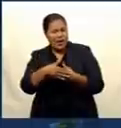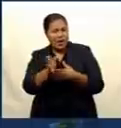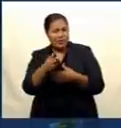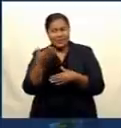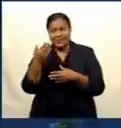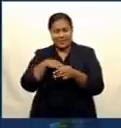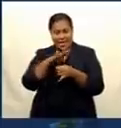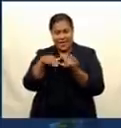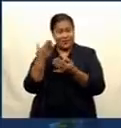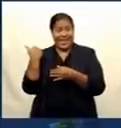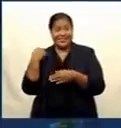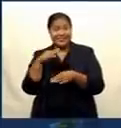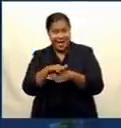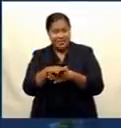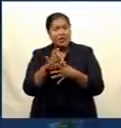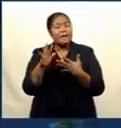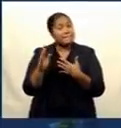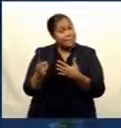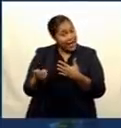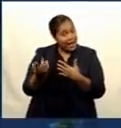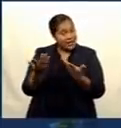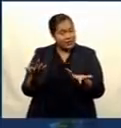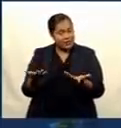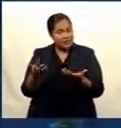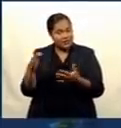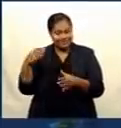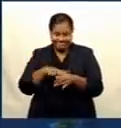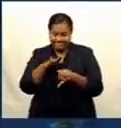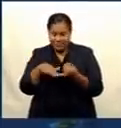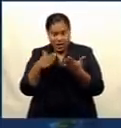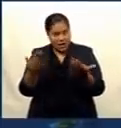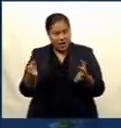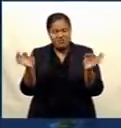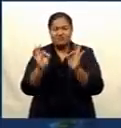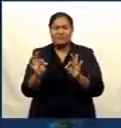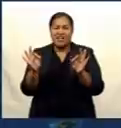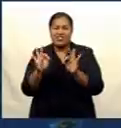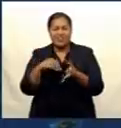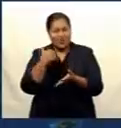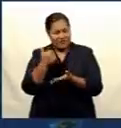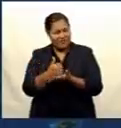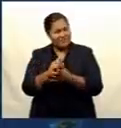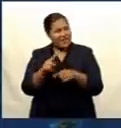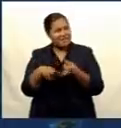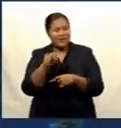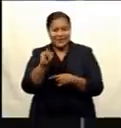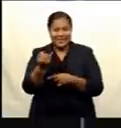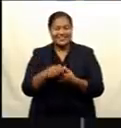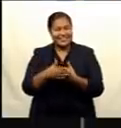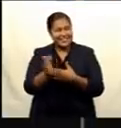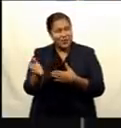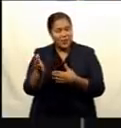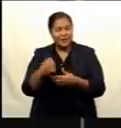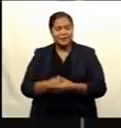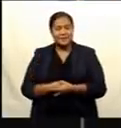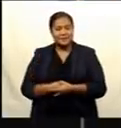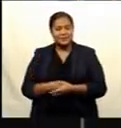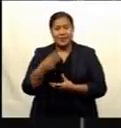of last month, but unfortunately, till date, there's no confirmation at all to say that it's open.